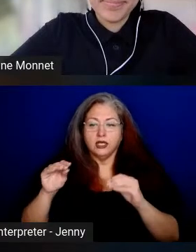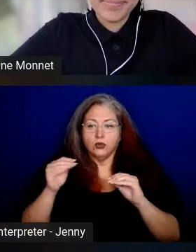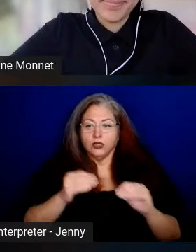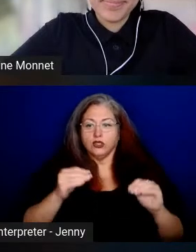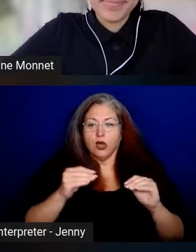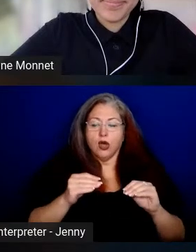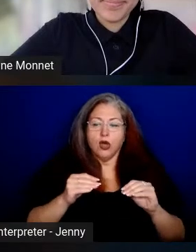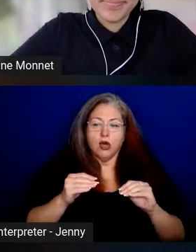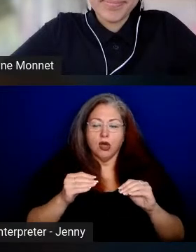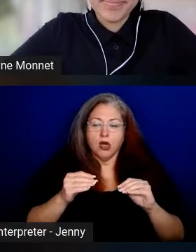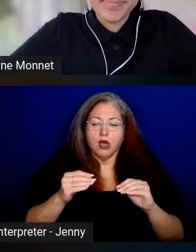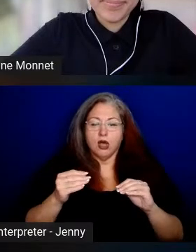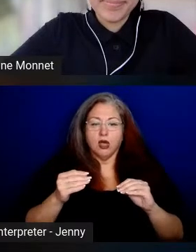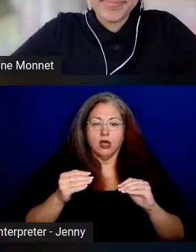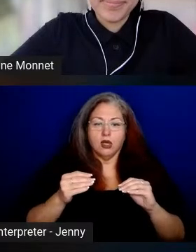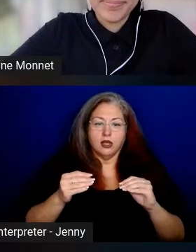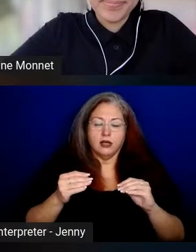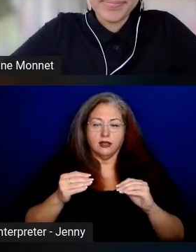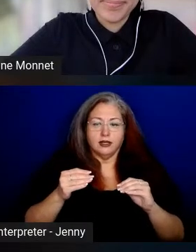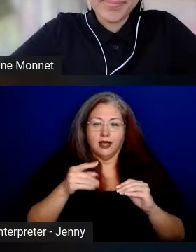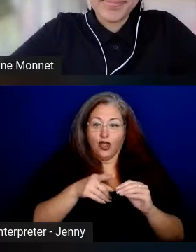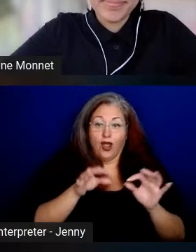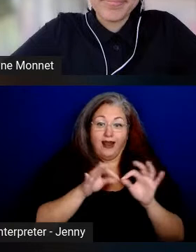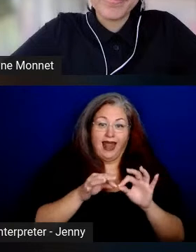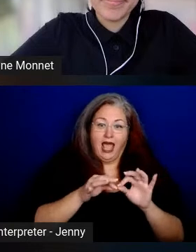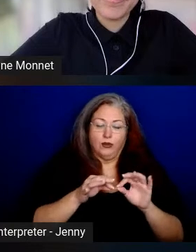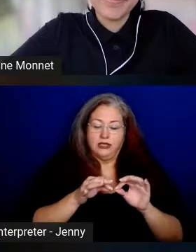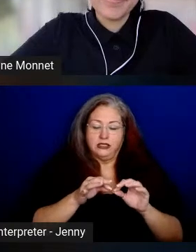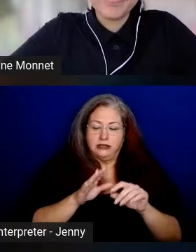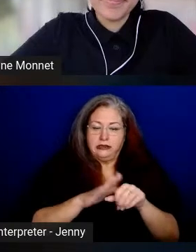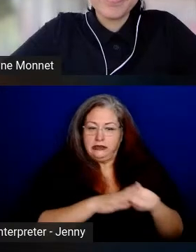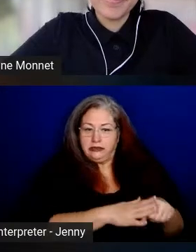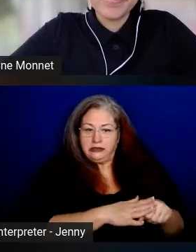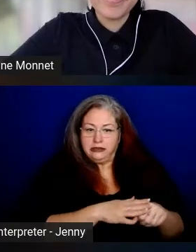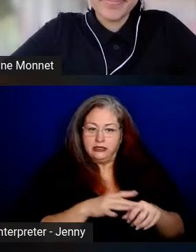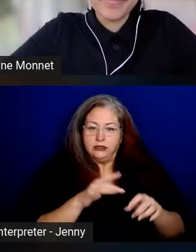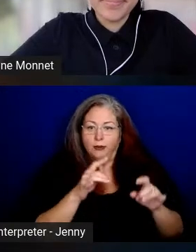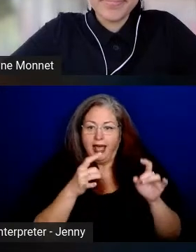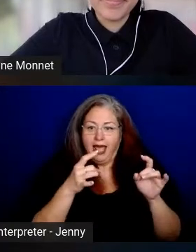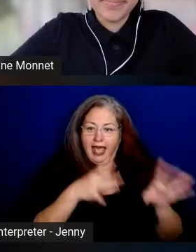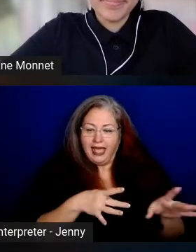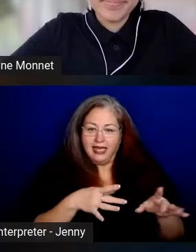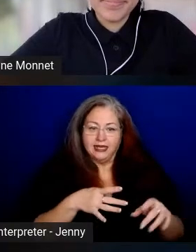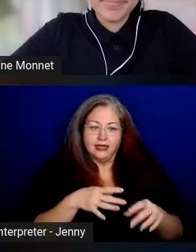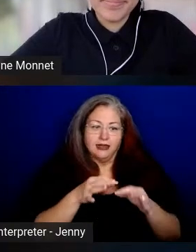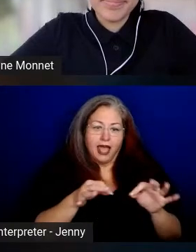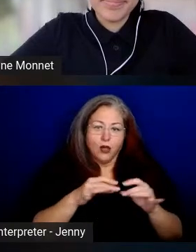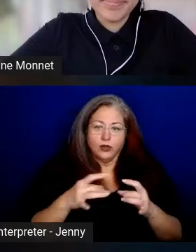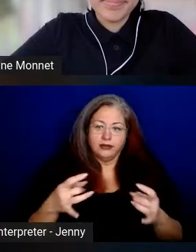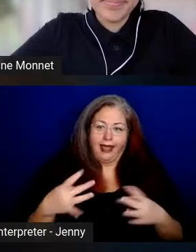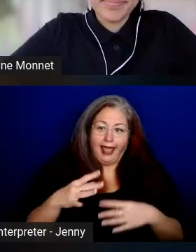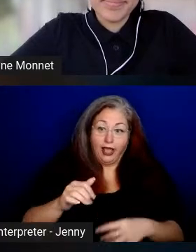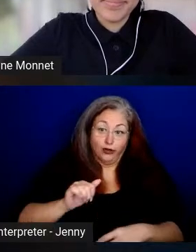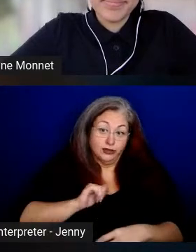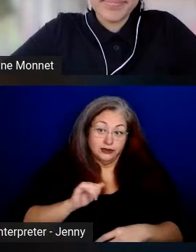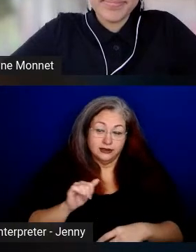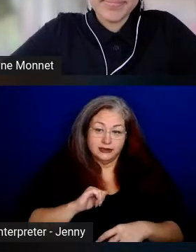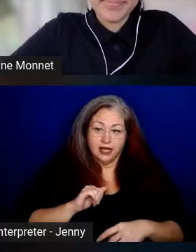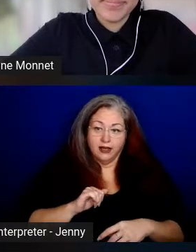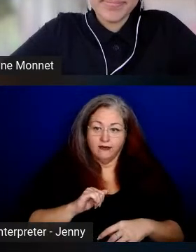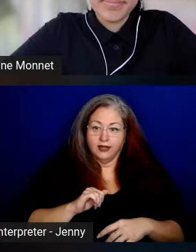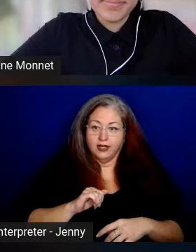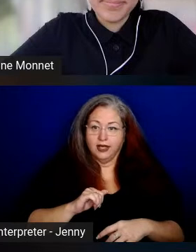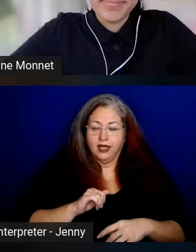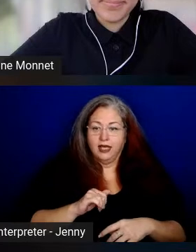to hate her language, to hate herself, you know. And so it was...